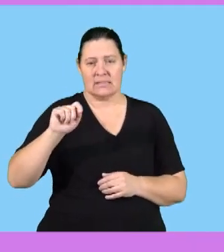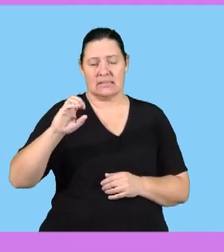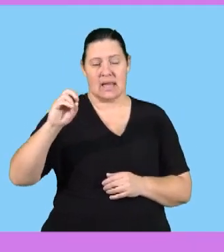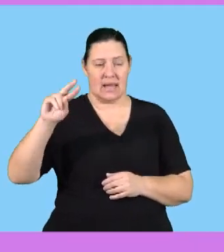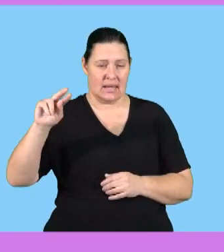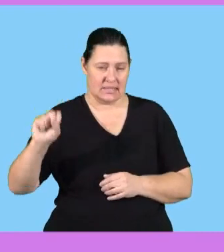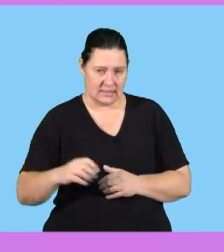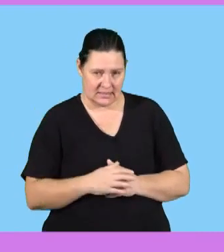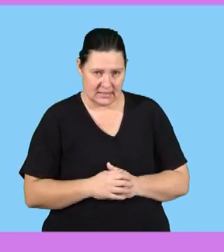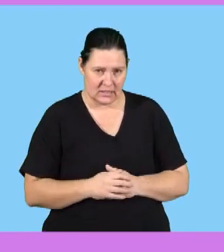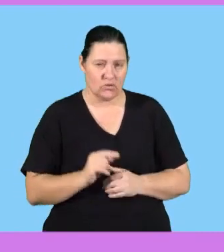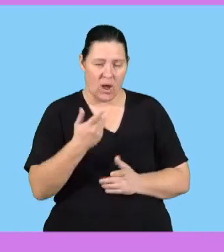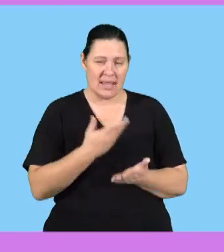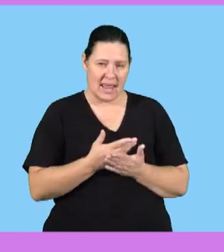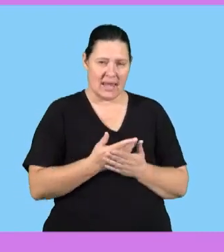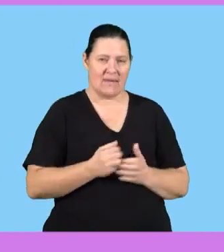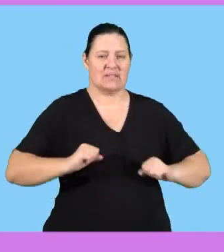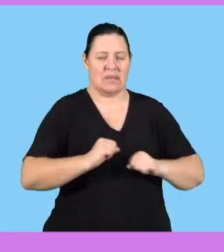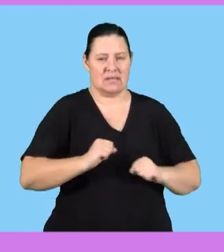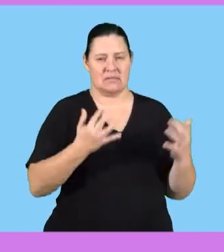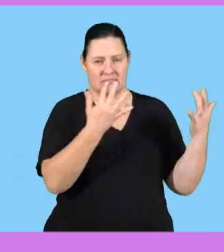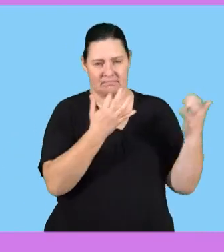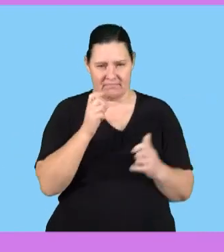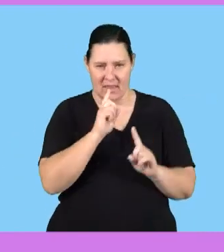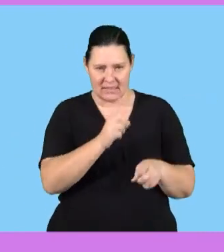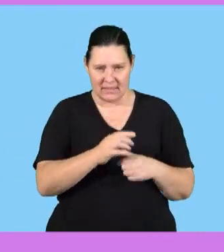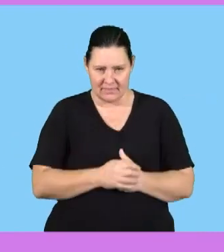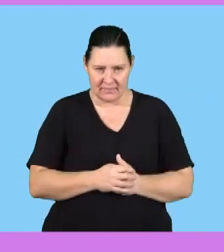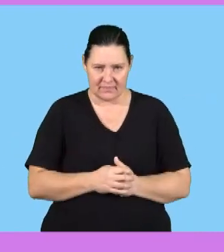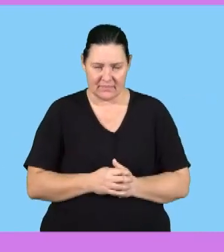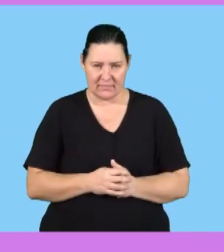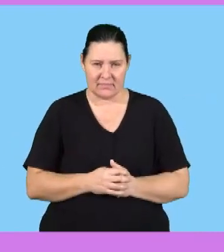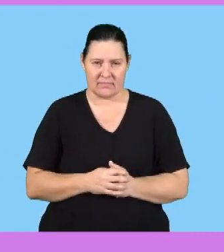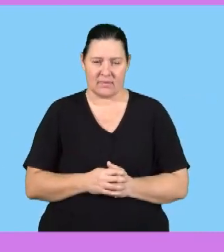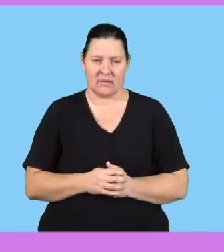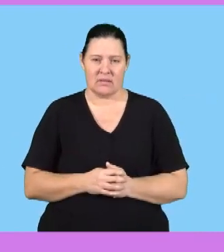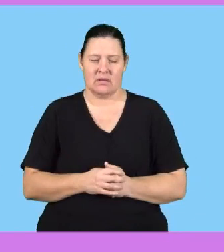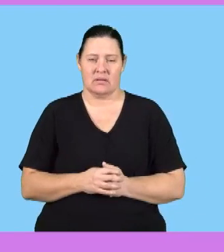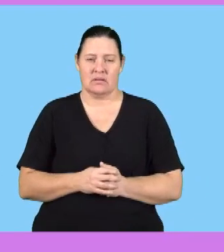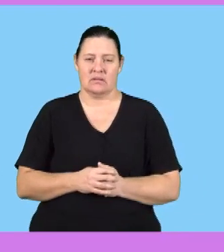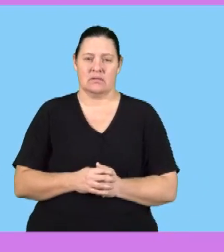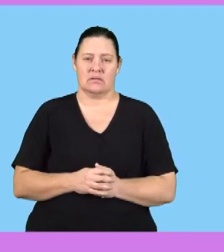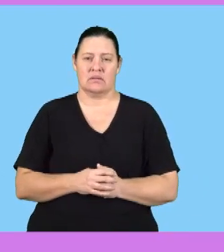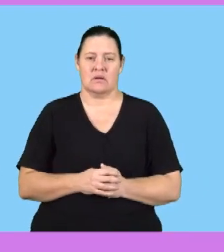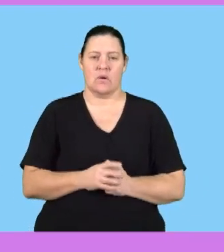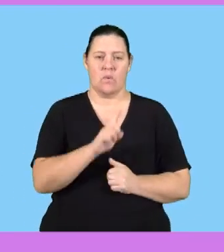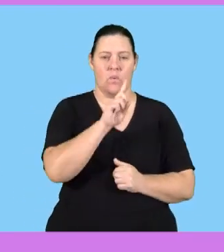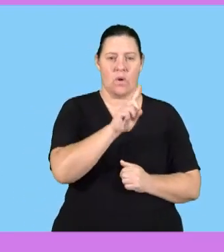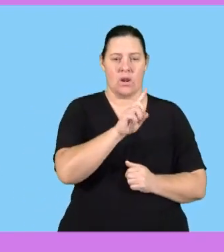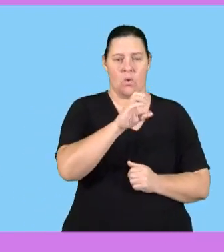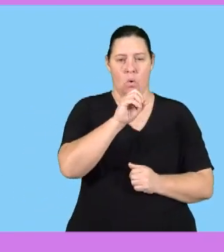of tons. I wrote it like this so that we have enough space to quickly answer this. So I'll say 1,010